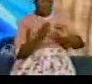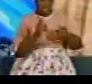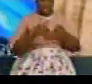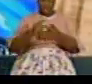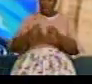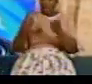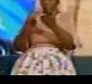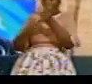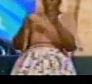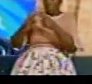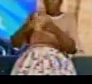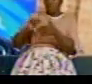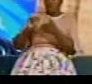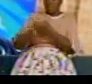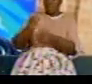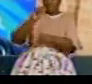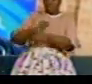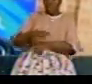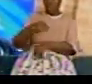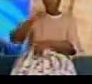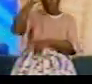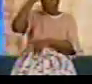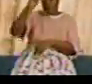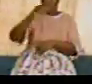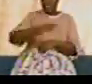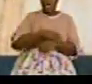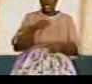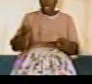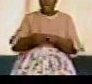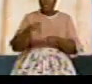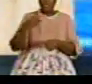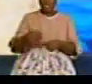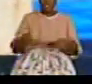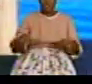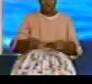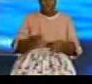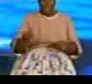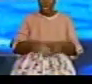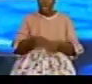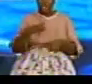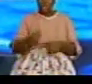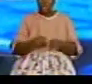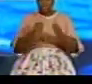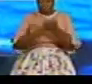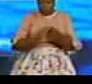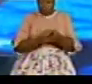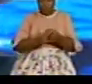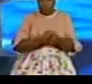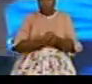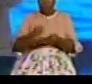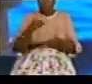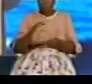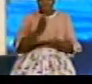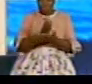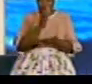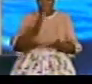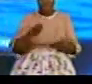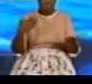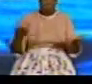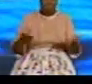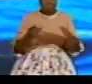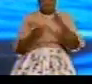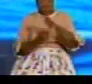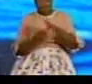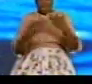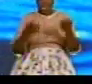the tradition of men as the washing of pots and cups and many other such